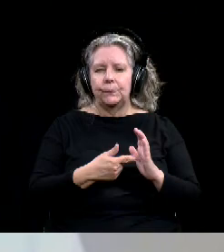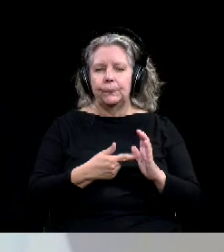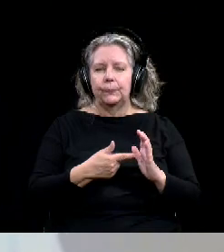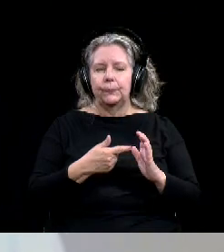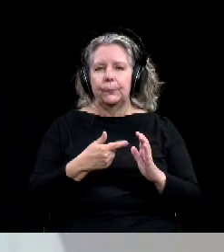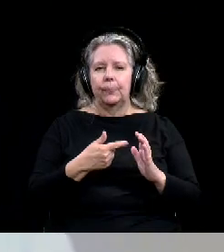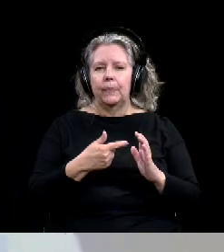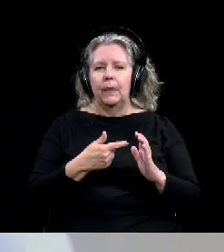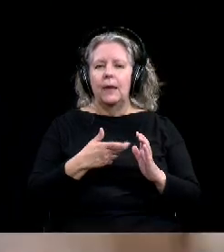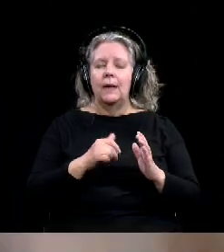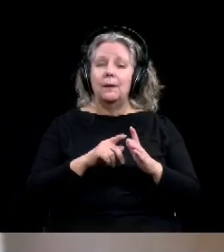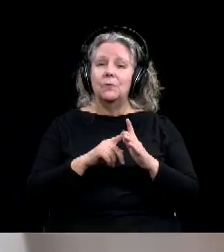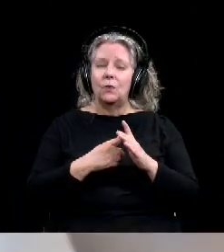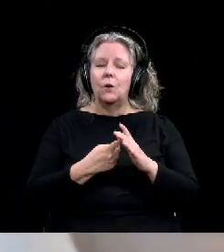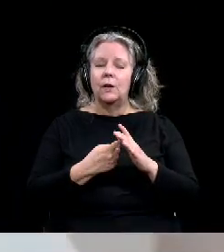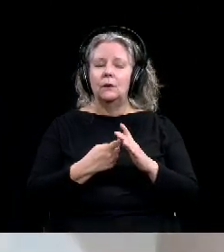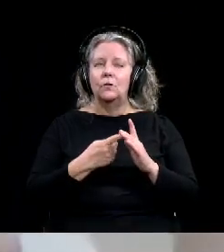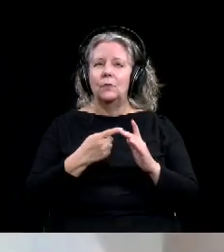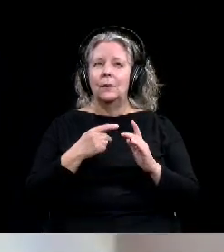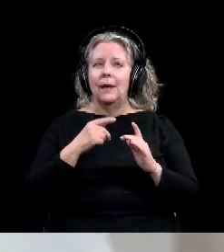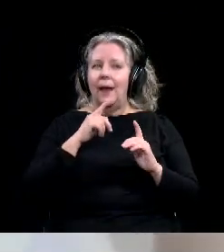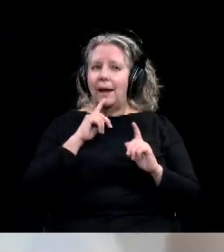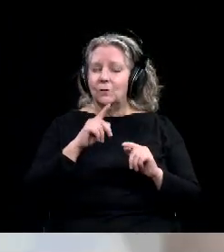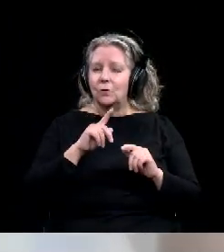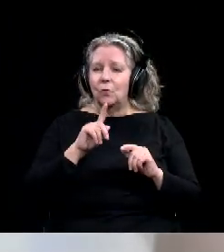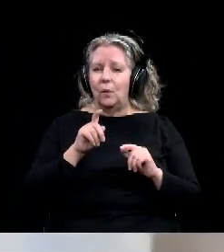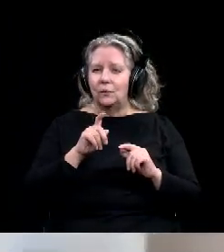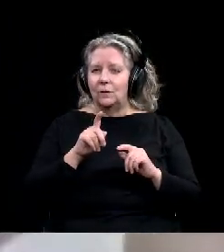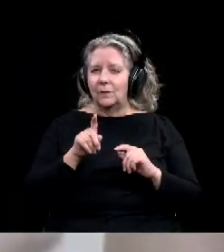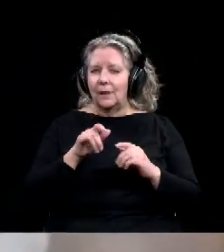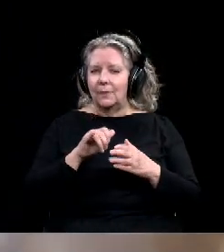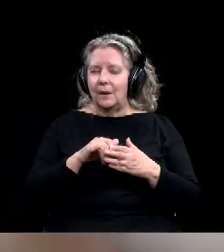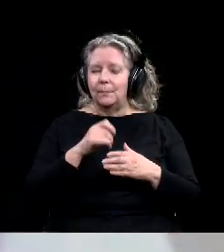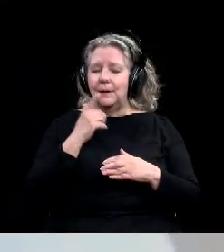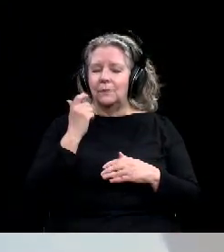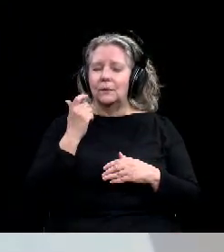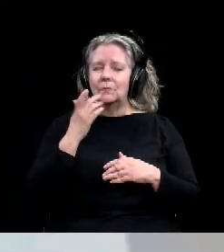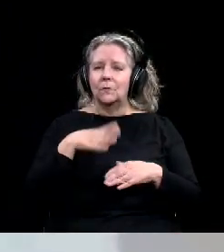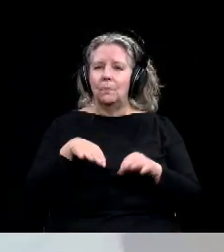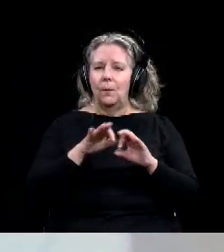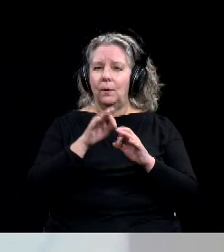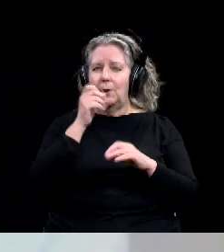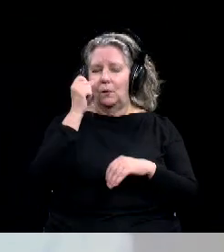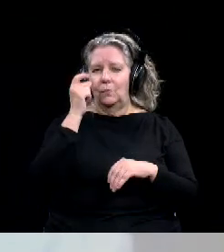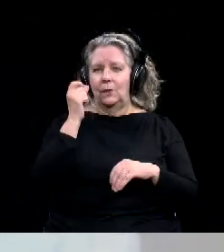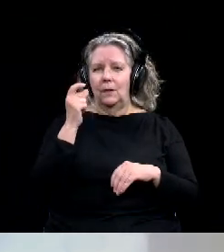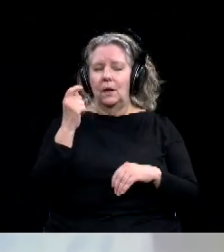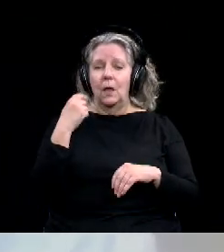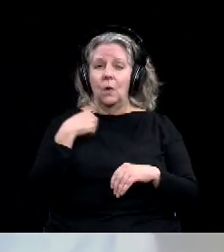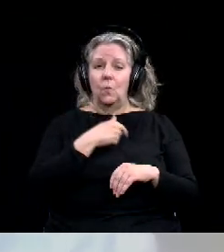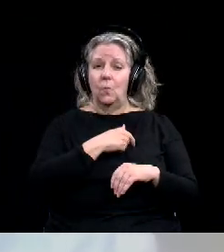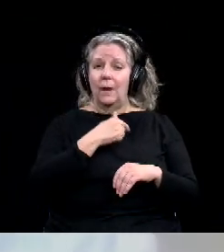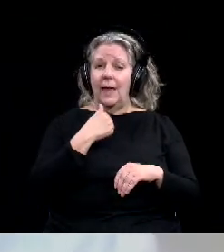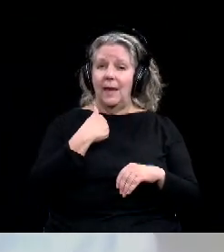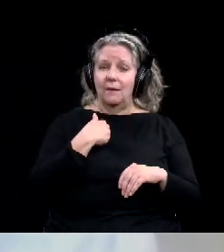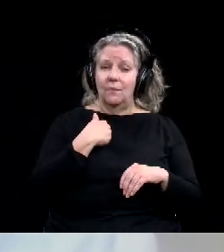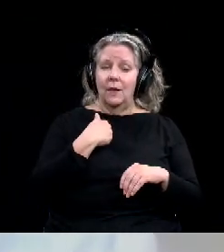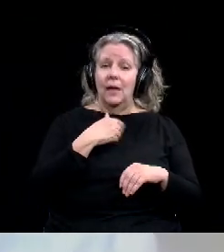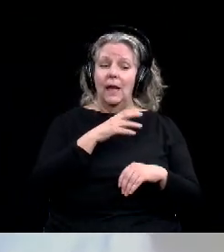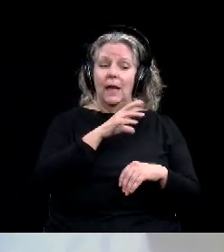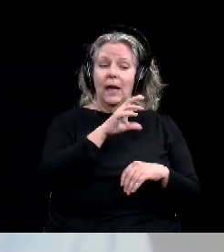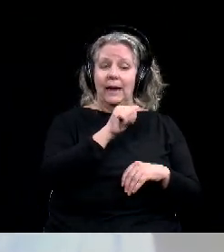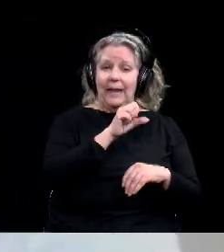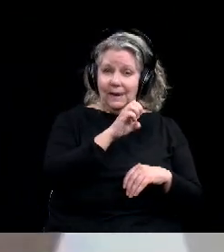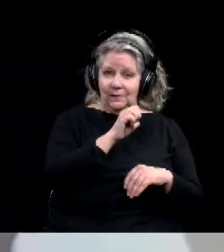important to recognize that we have our case counts, known cases. Then we have the asymptomatic cases